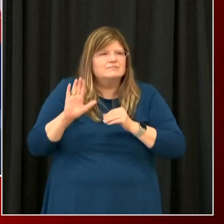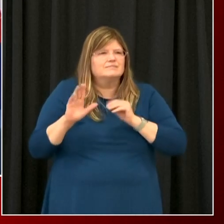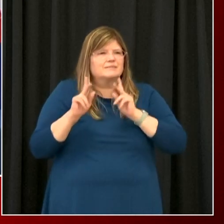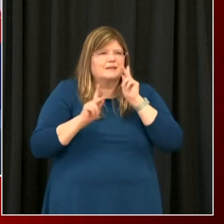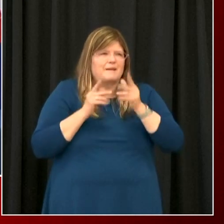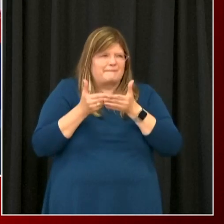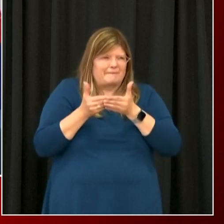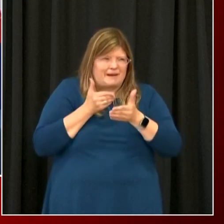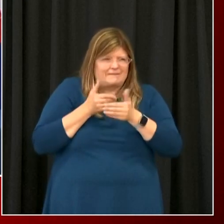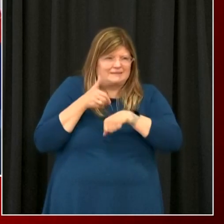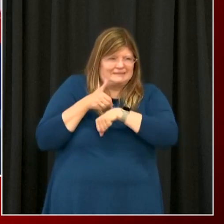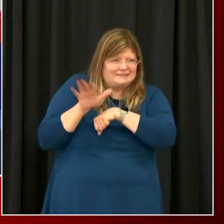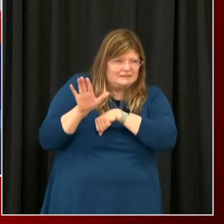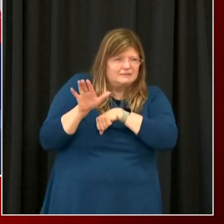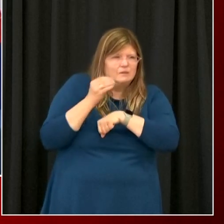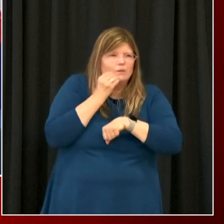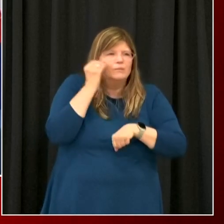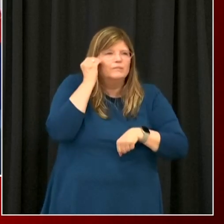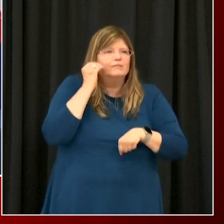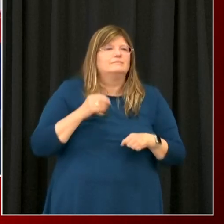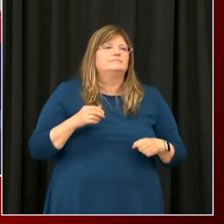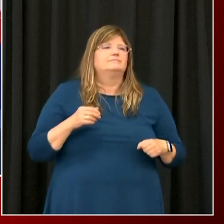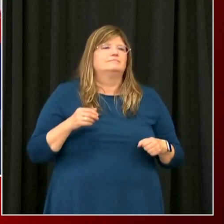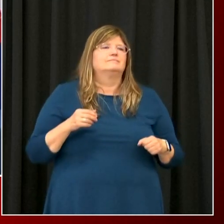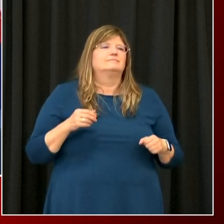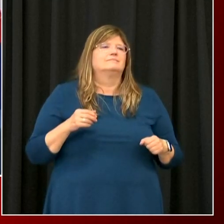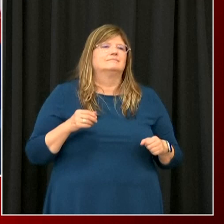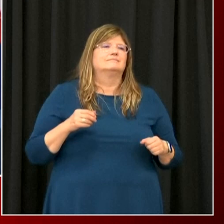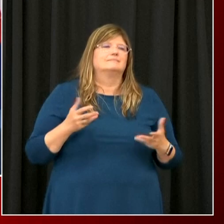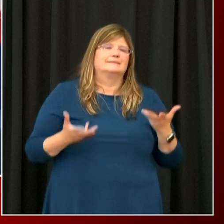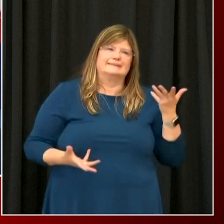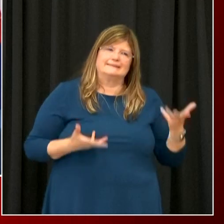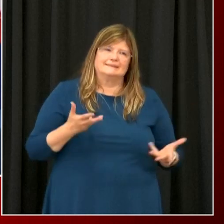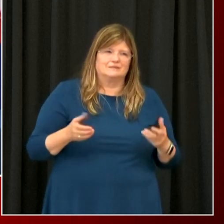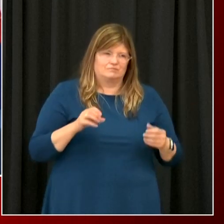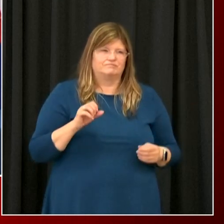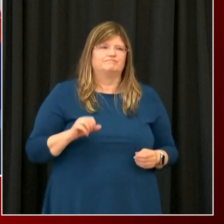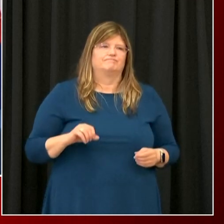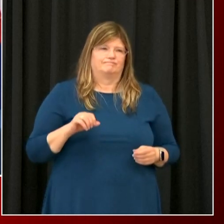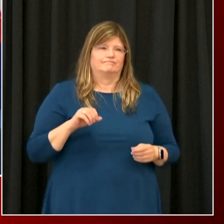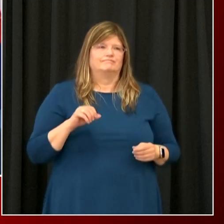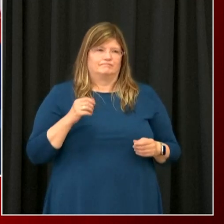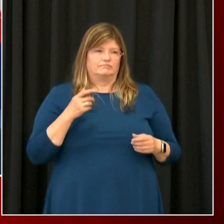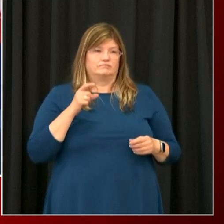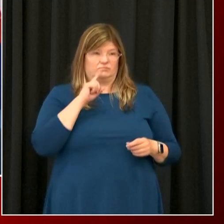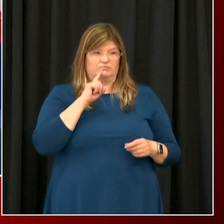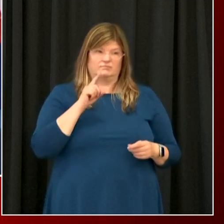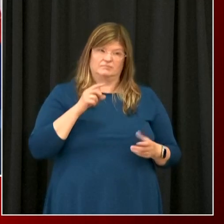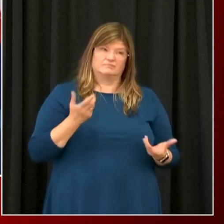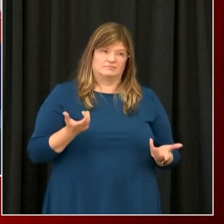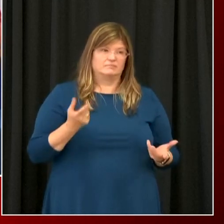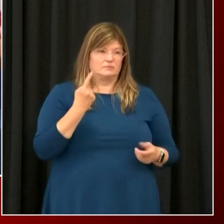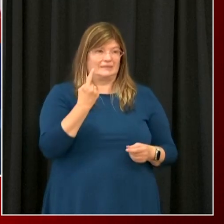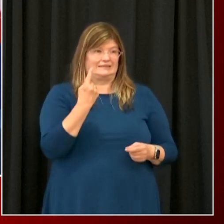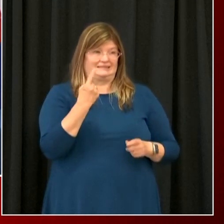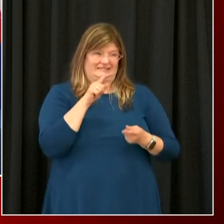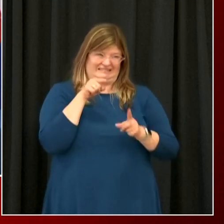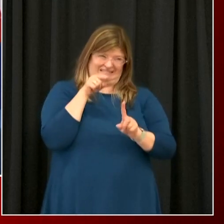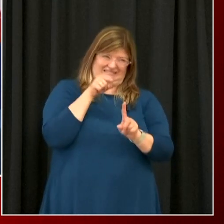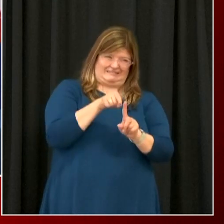moving, that are deployed. And there was a ping on one of the guardsmen.